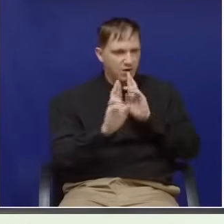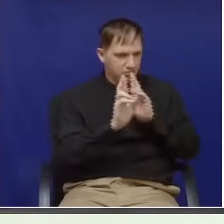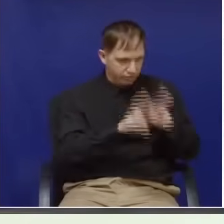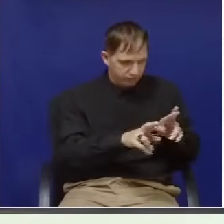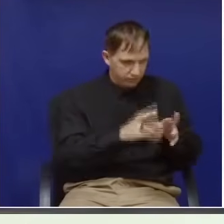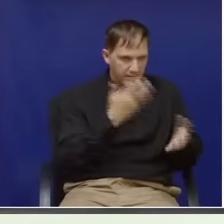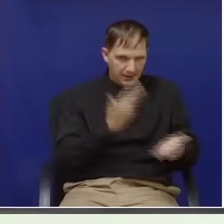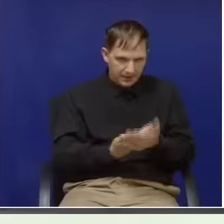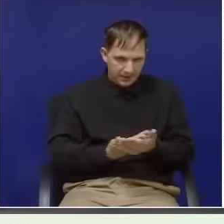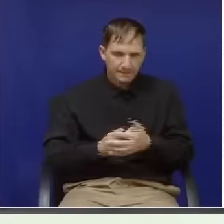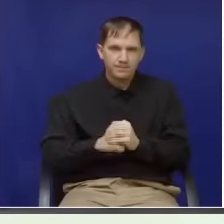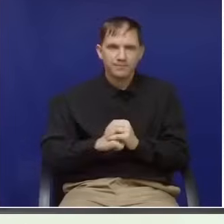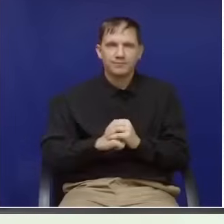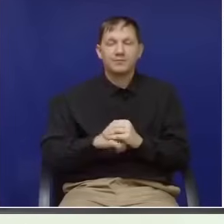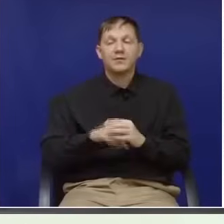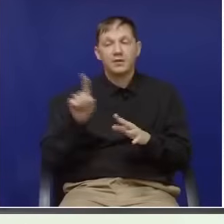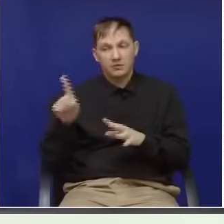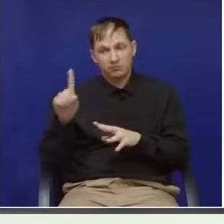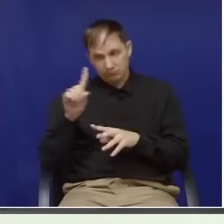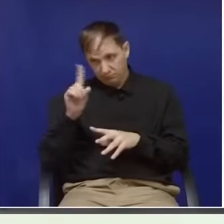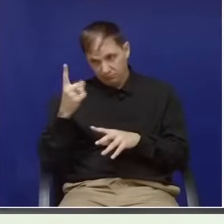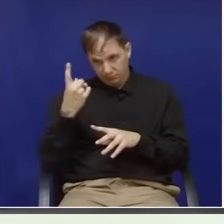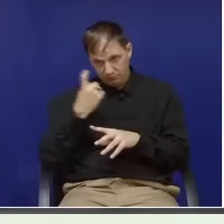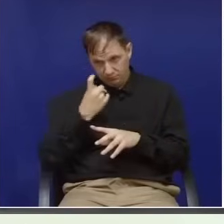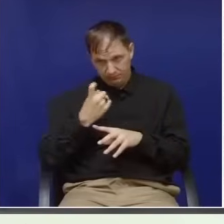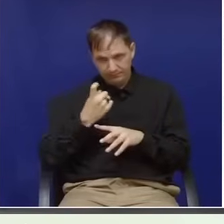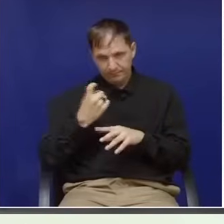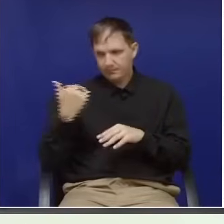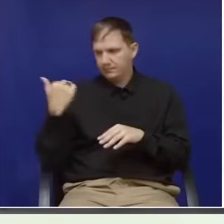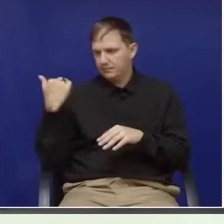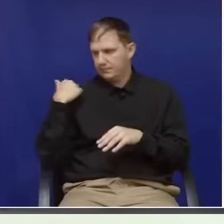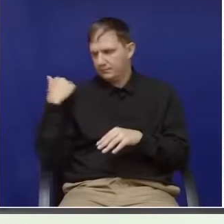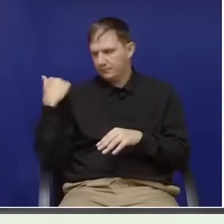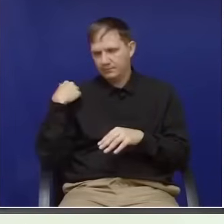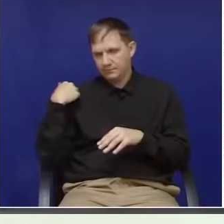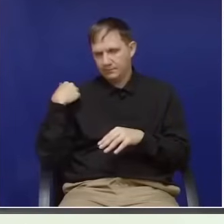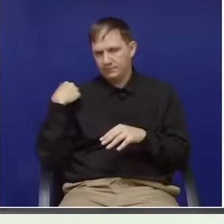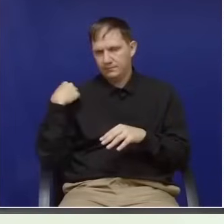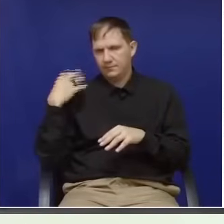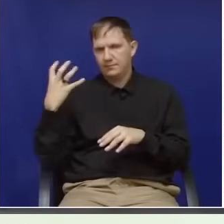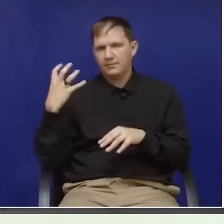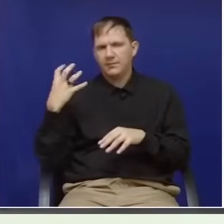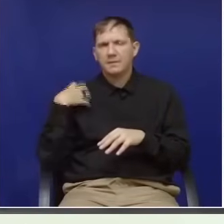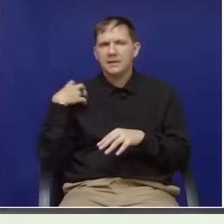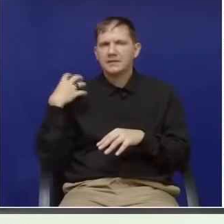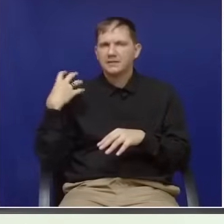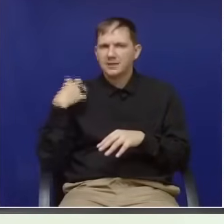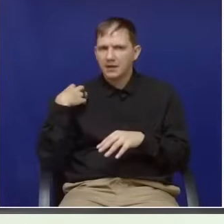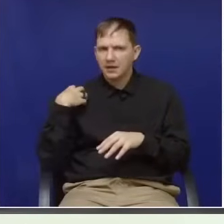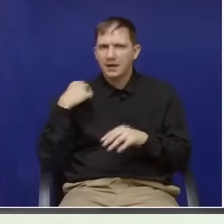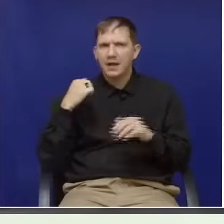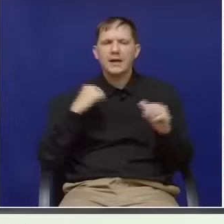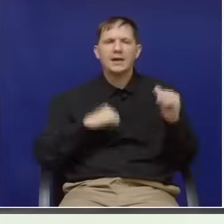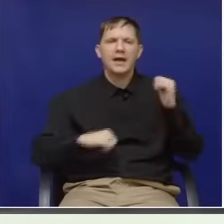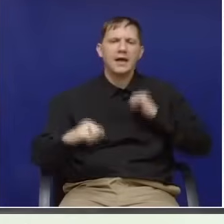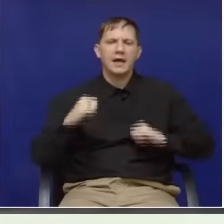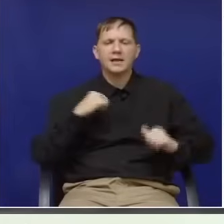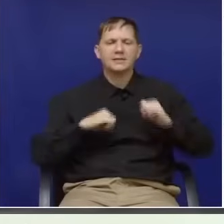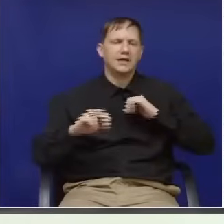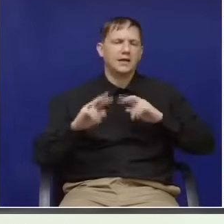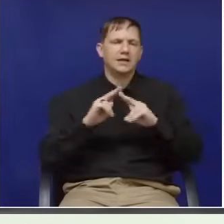that you have raised, the reset agenda that the Minister and the Acting National